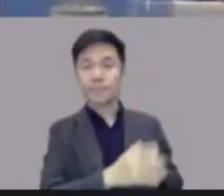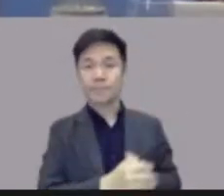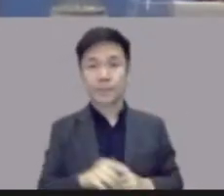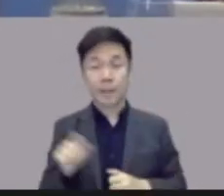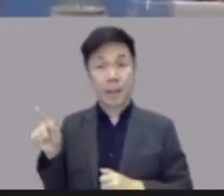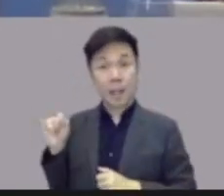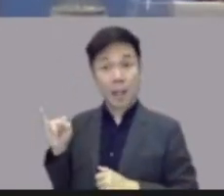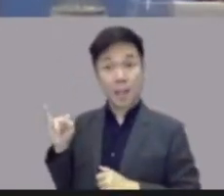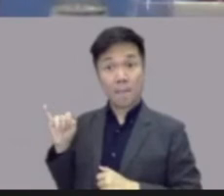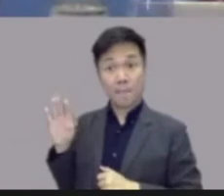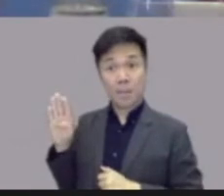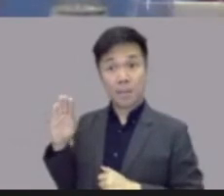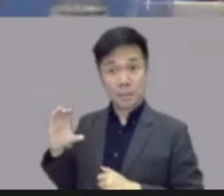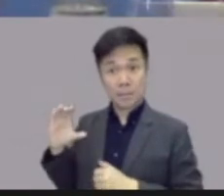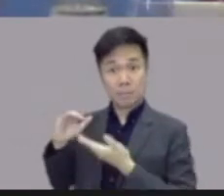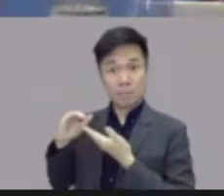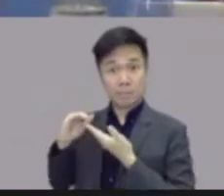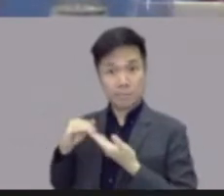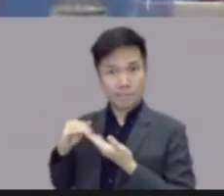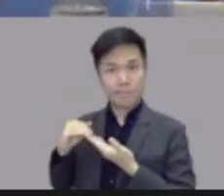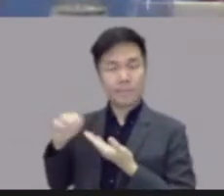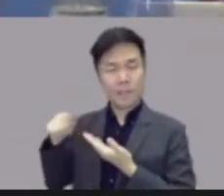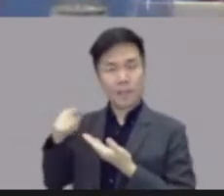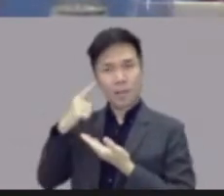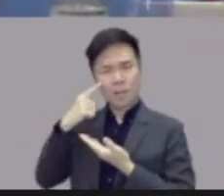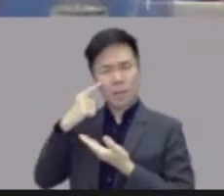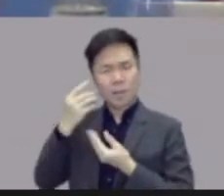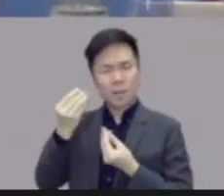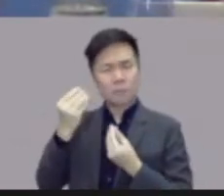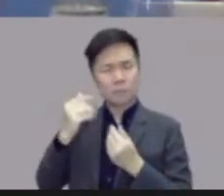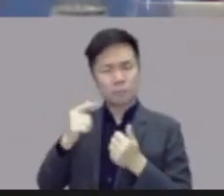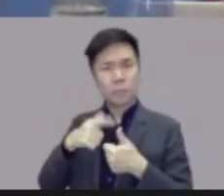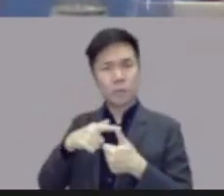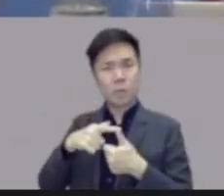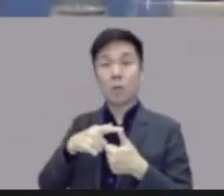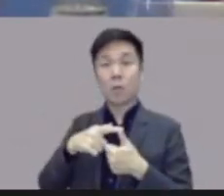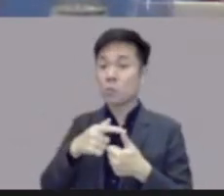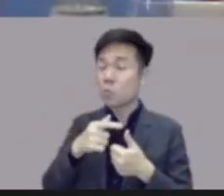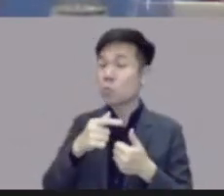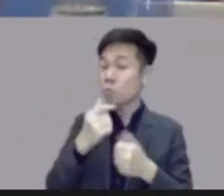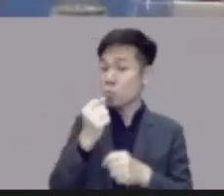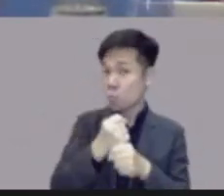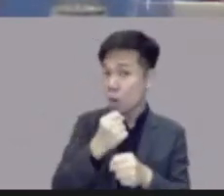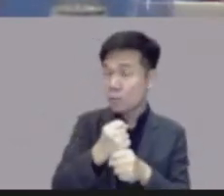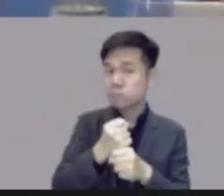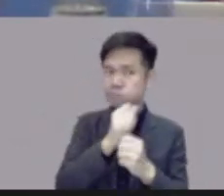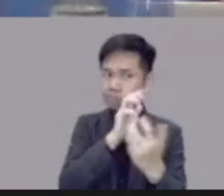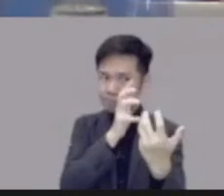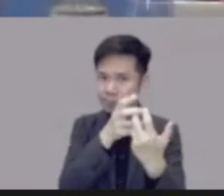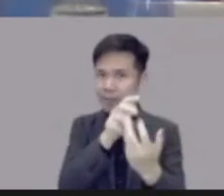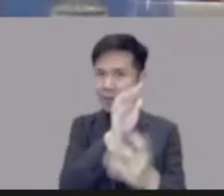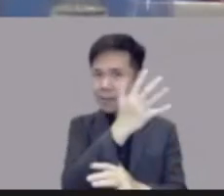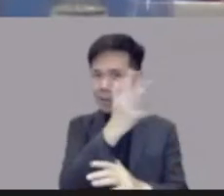Ambitions towards developing new sectors such as green jobs more sustainable land use and Agriculture and on human